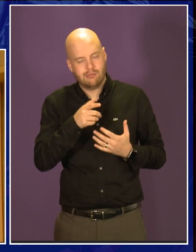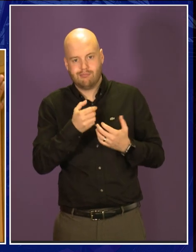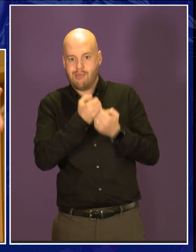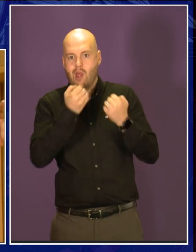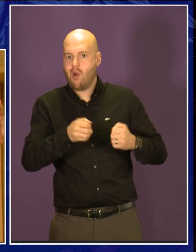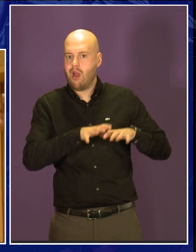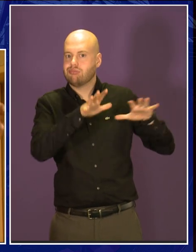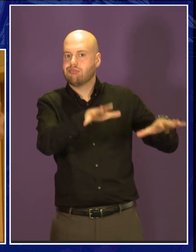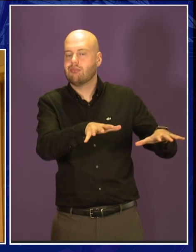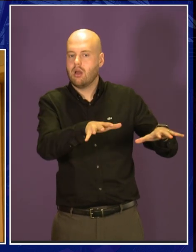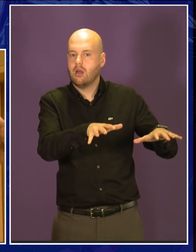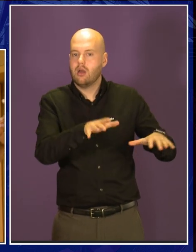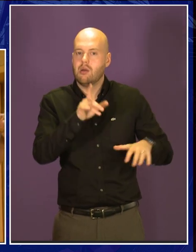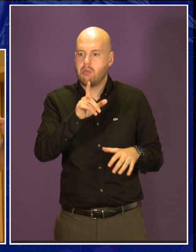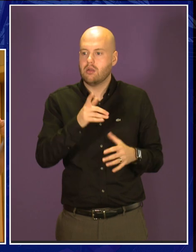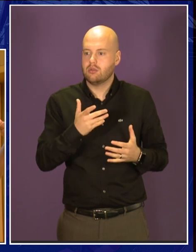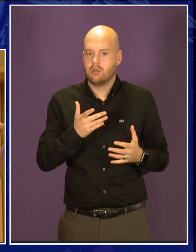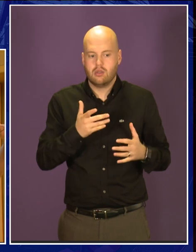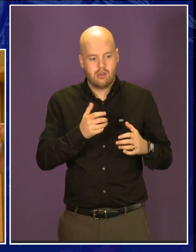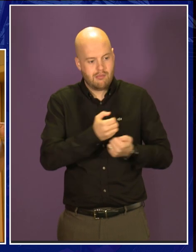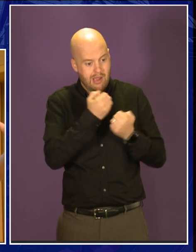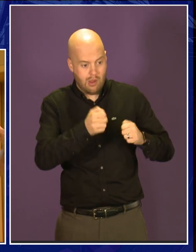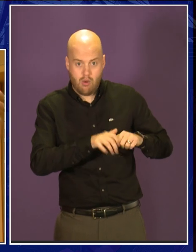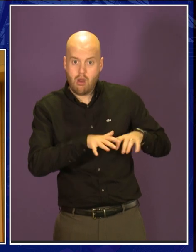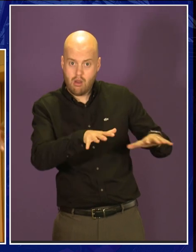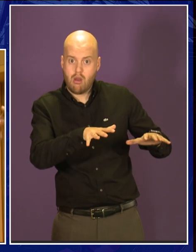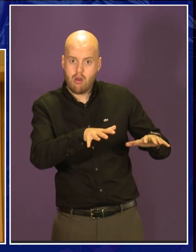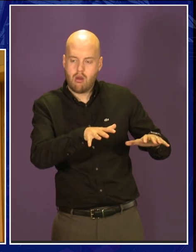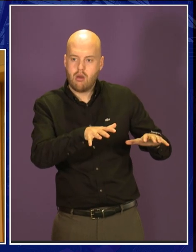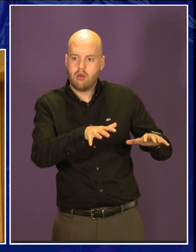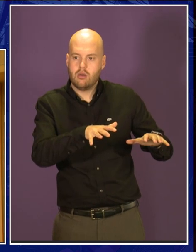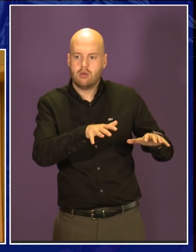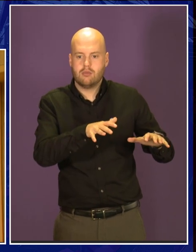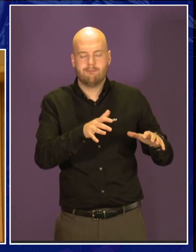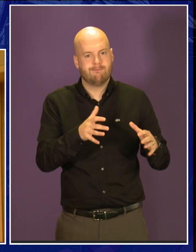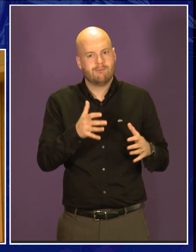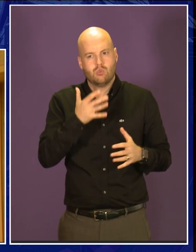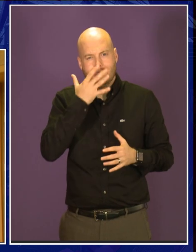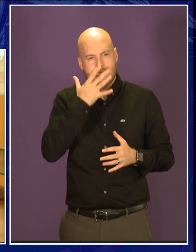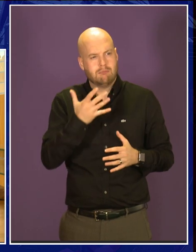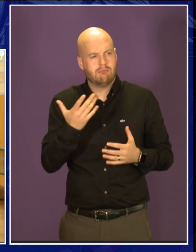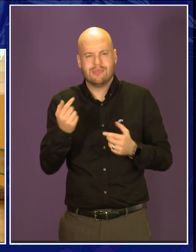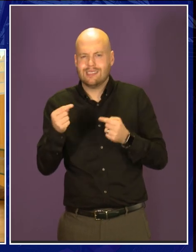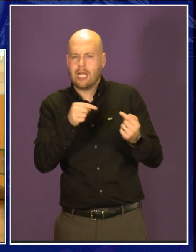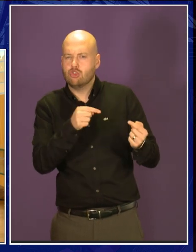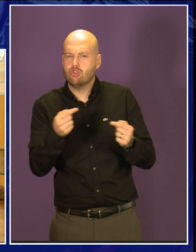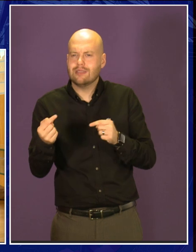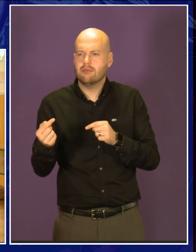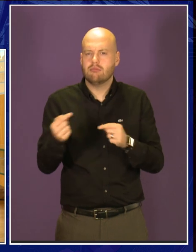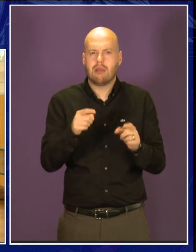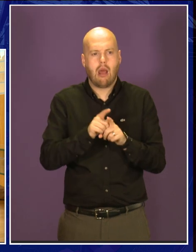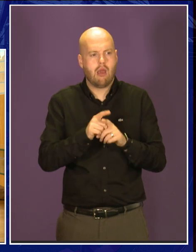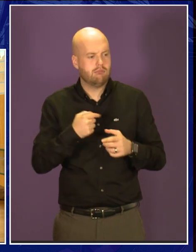see a concentration of power on the other hand, and there seems to be a kind of tension and contradiction. What do we